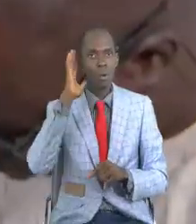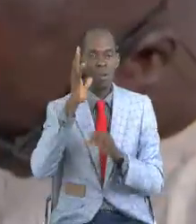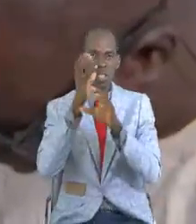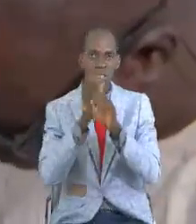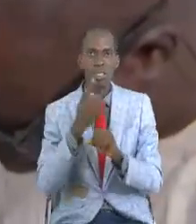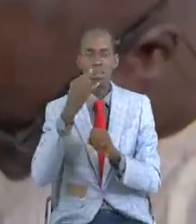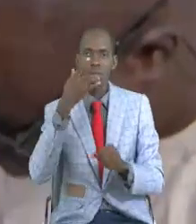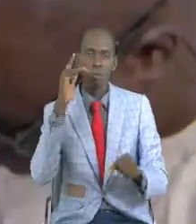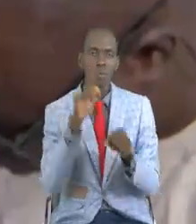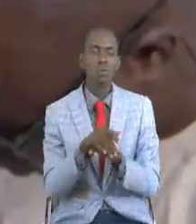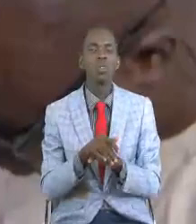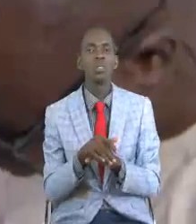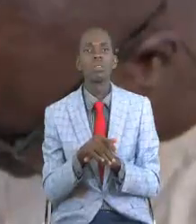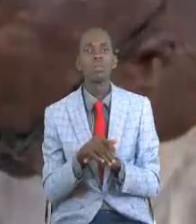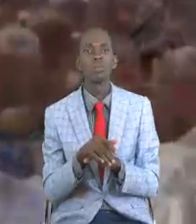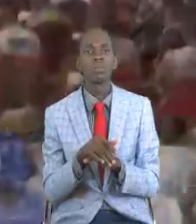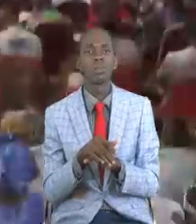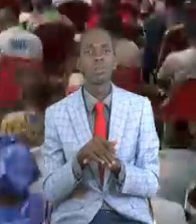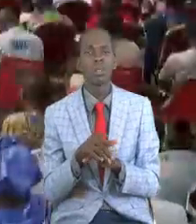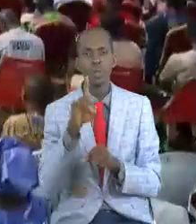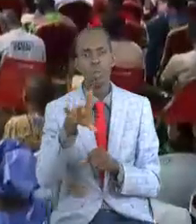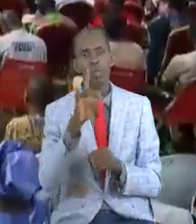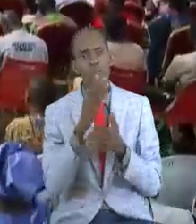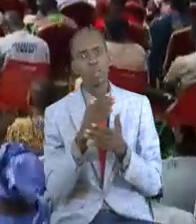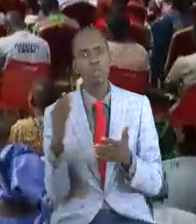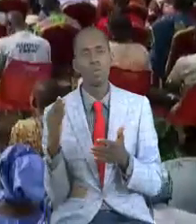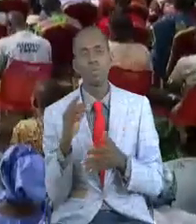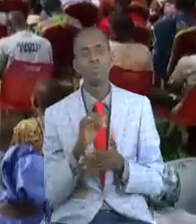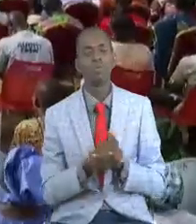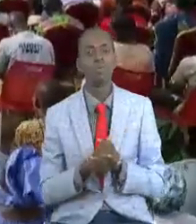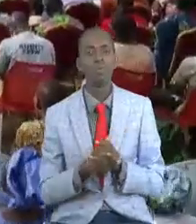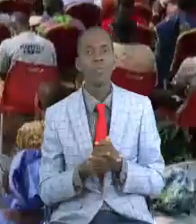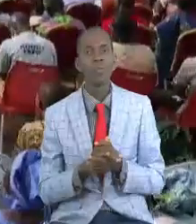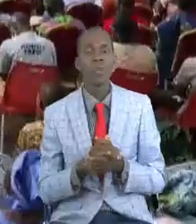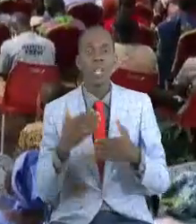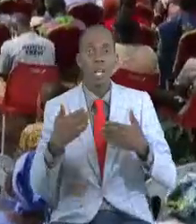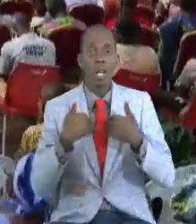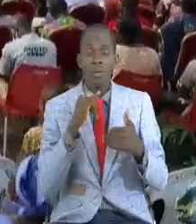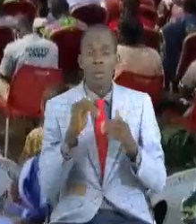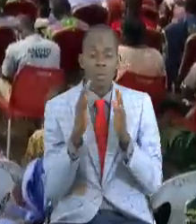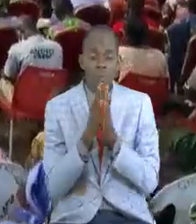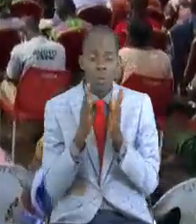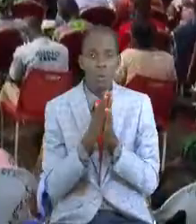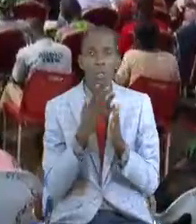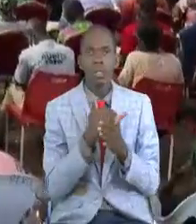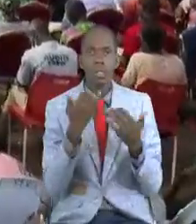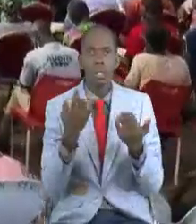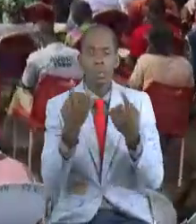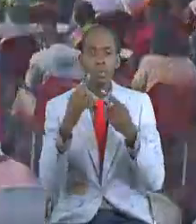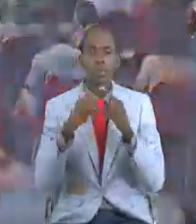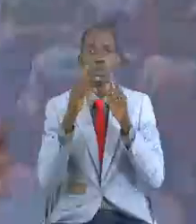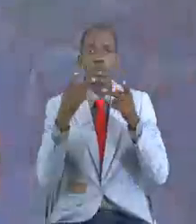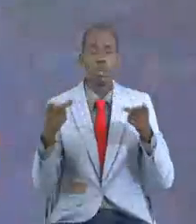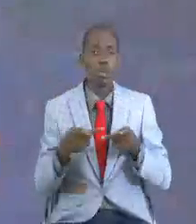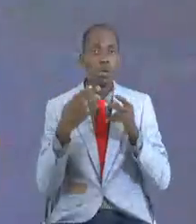promise. You find somebody has prayed. After praying, he comes out of the place of prayer. And